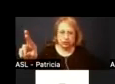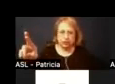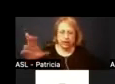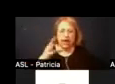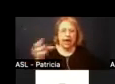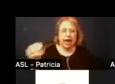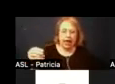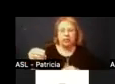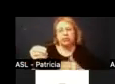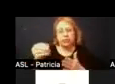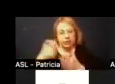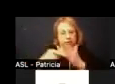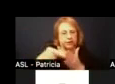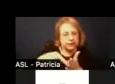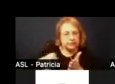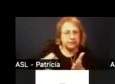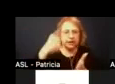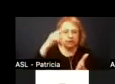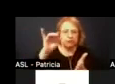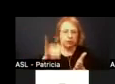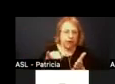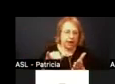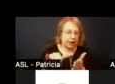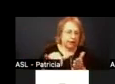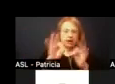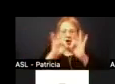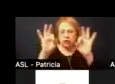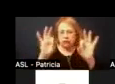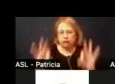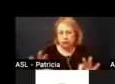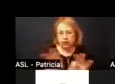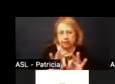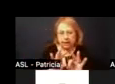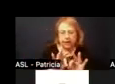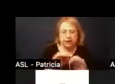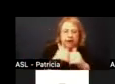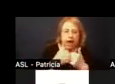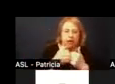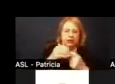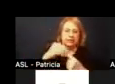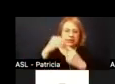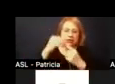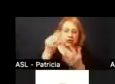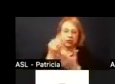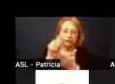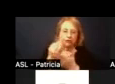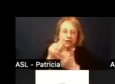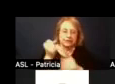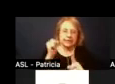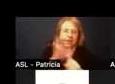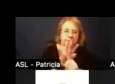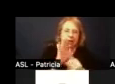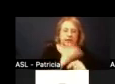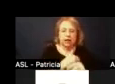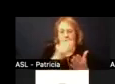um a framing of of how these uh particularly additional funds impacted our overall budget as